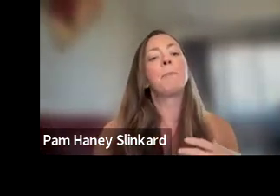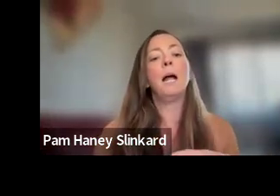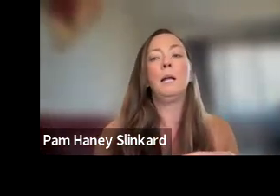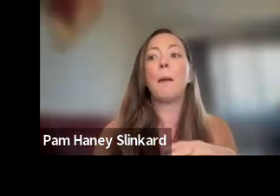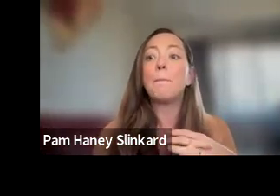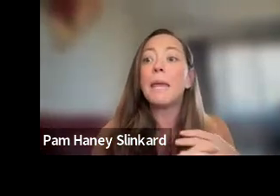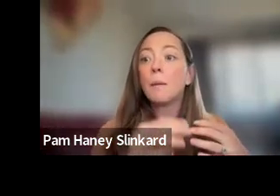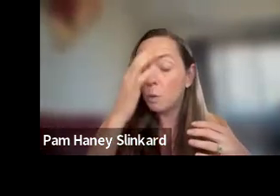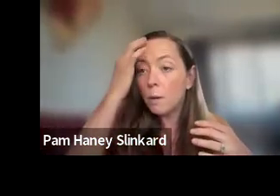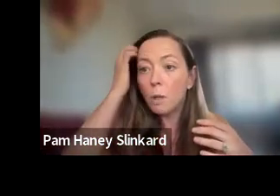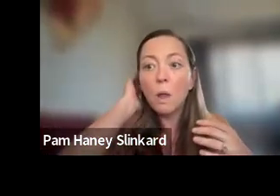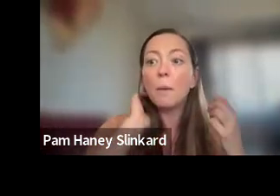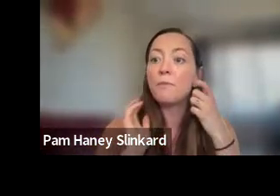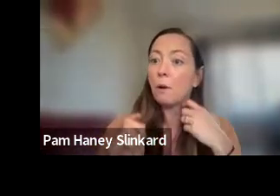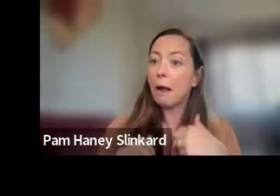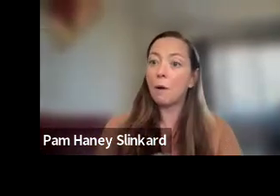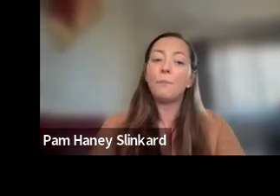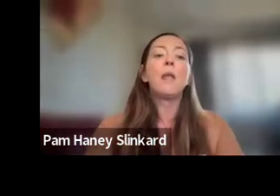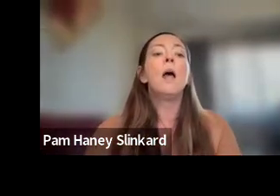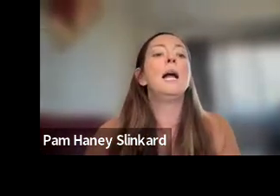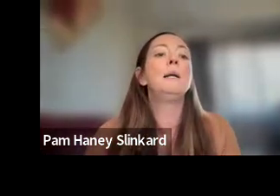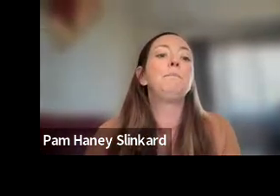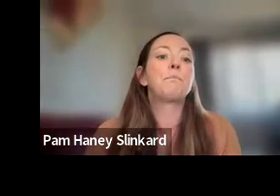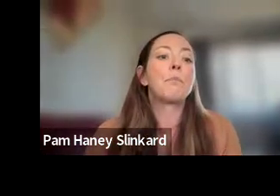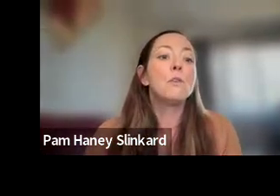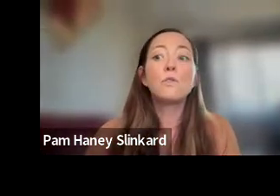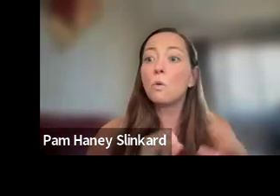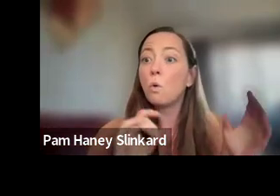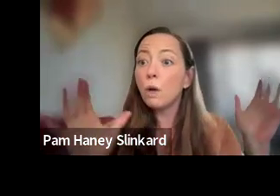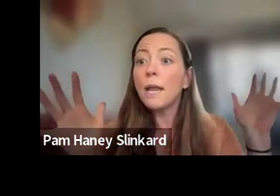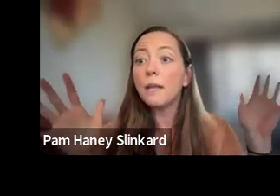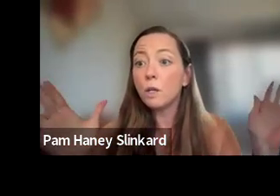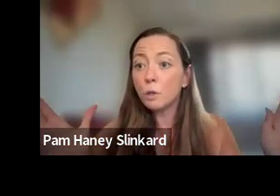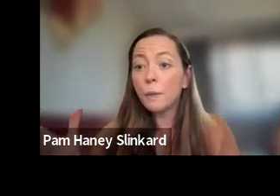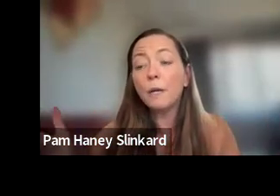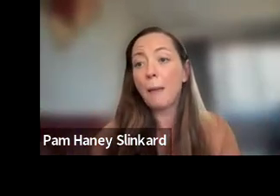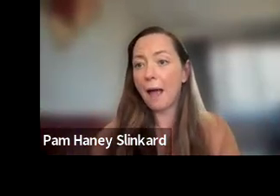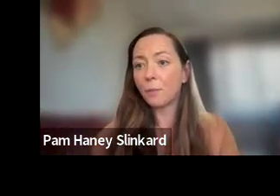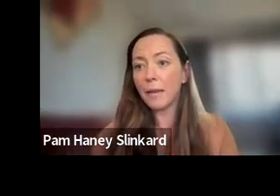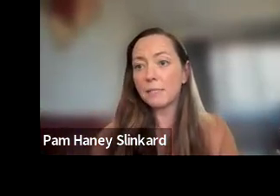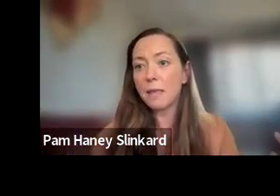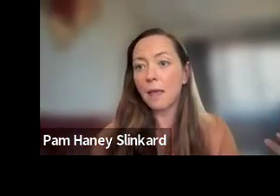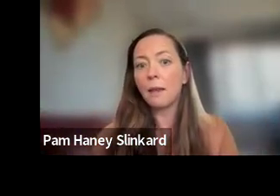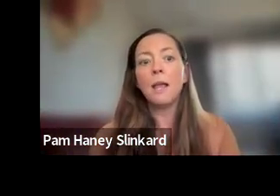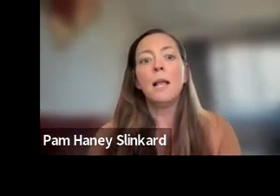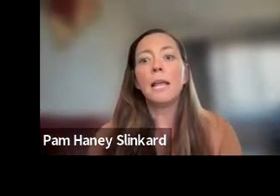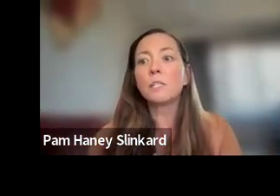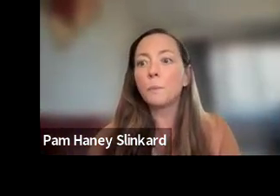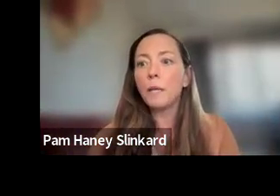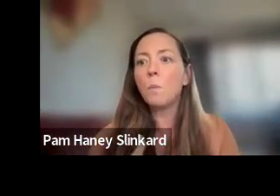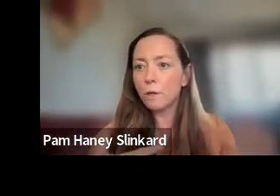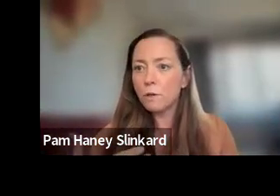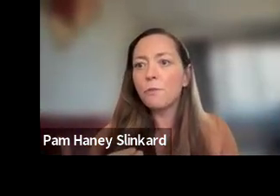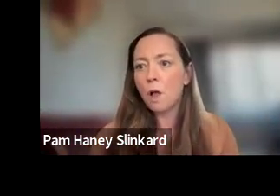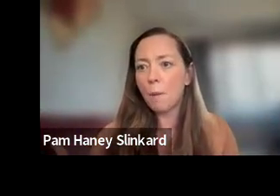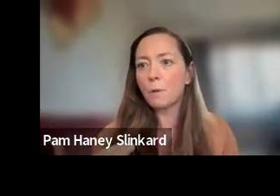needs, being employable, and will help you figure out how. So coordinated career pathways then is